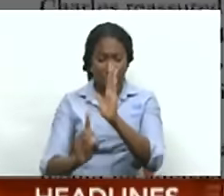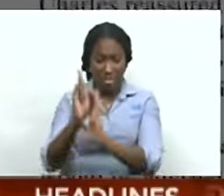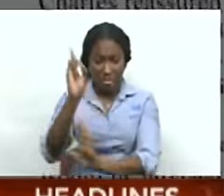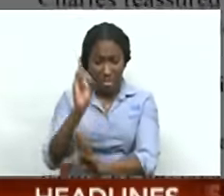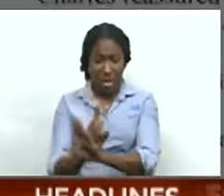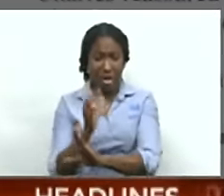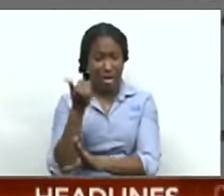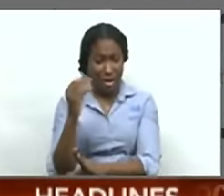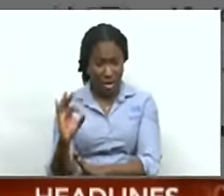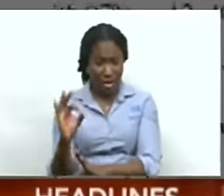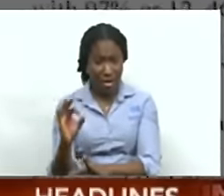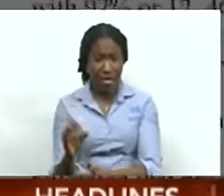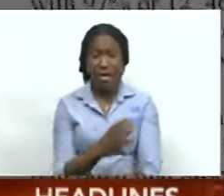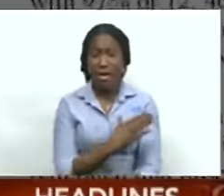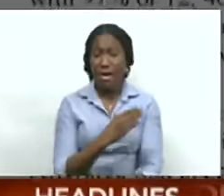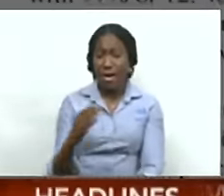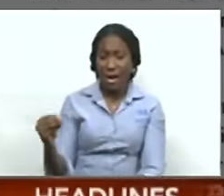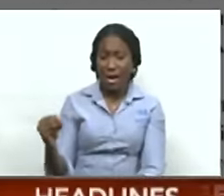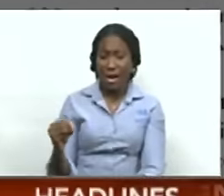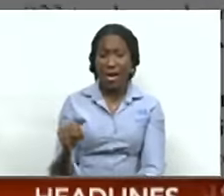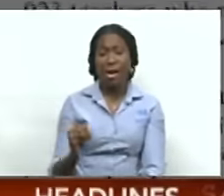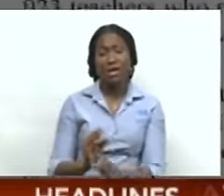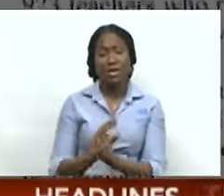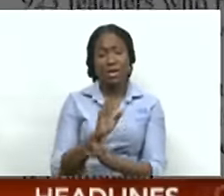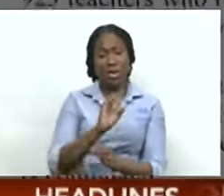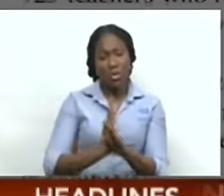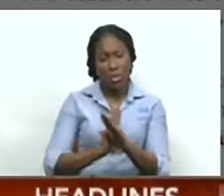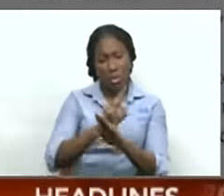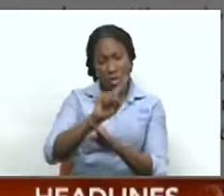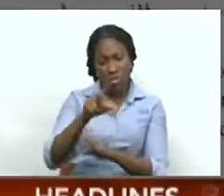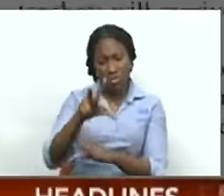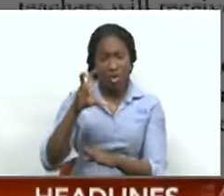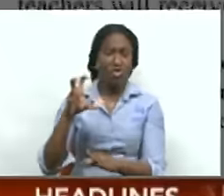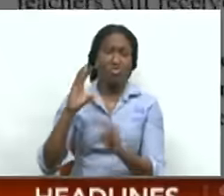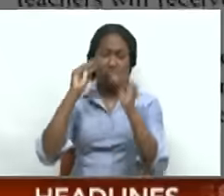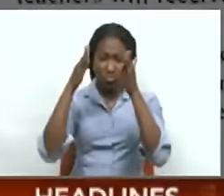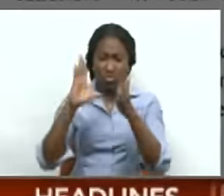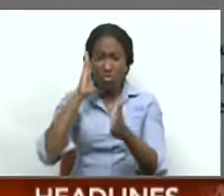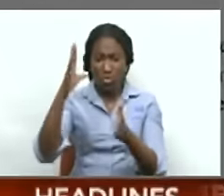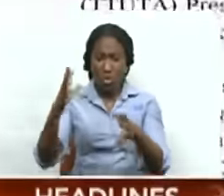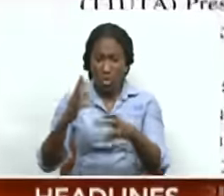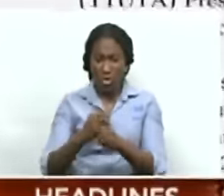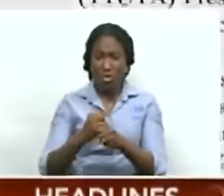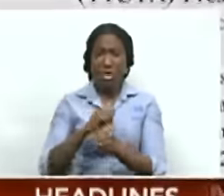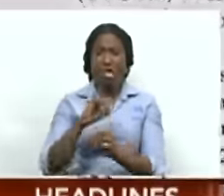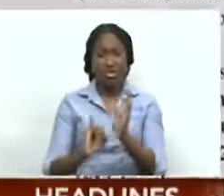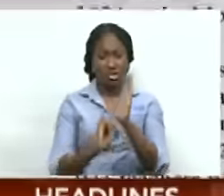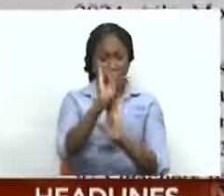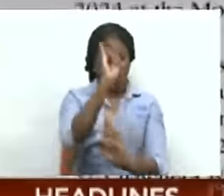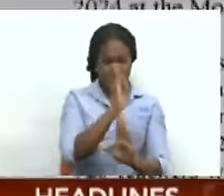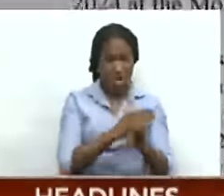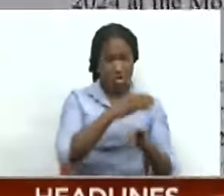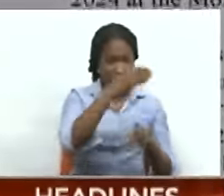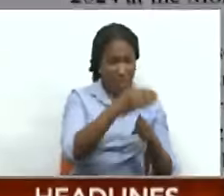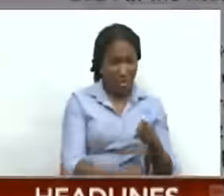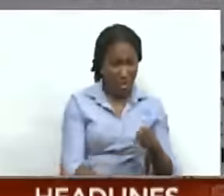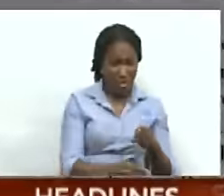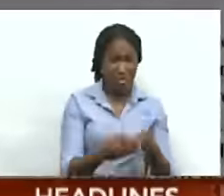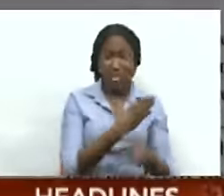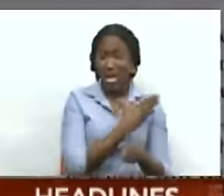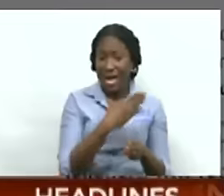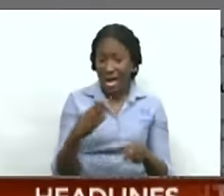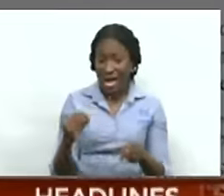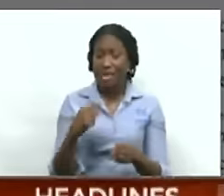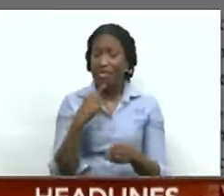over 1,300 teachers will receive back pay with their January salaries. The permanent secretary told the union that there are teachers